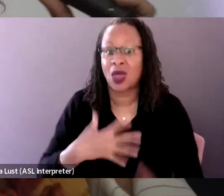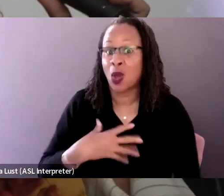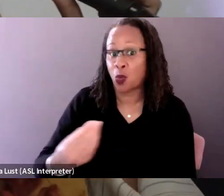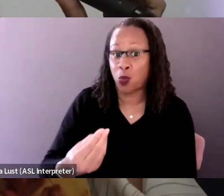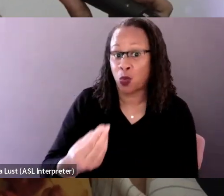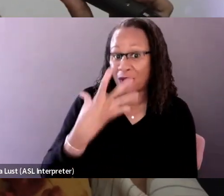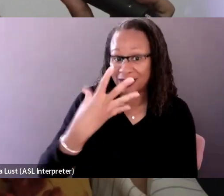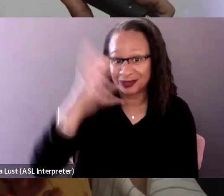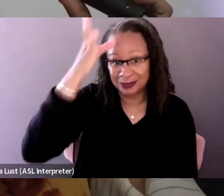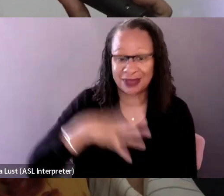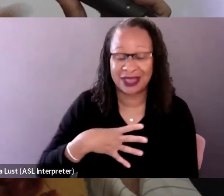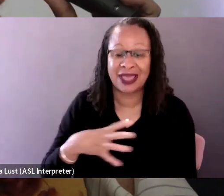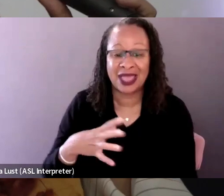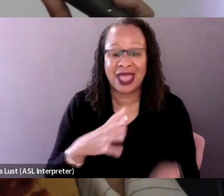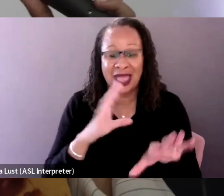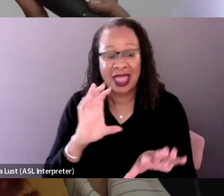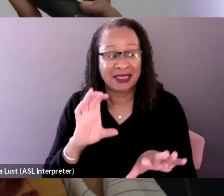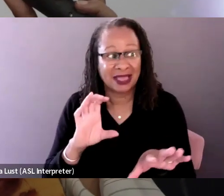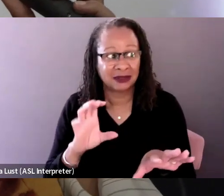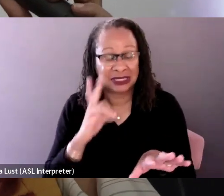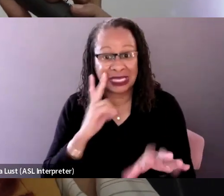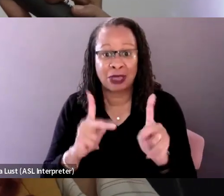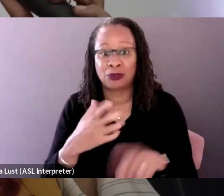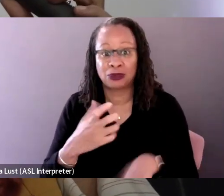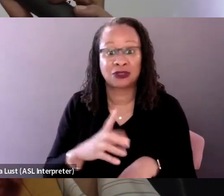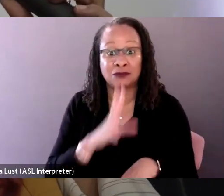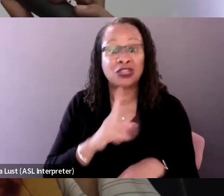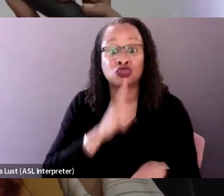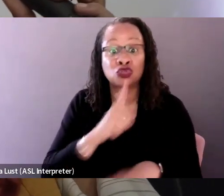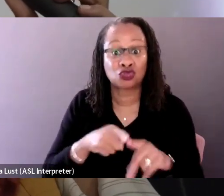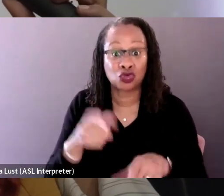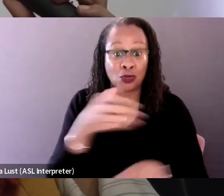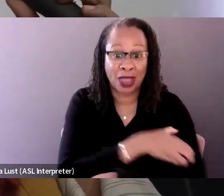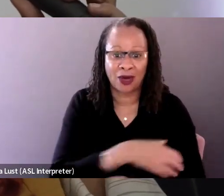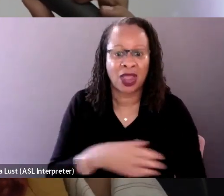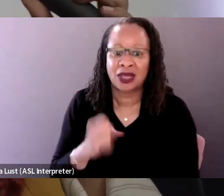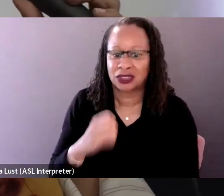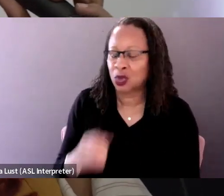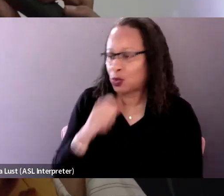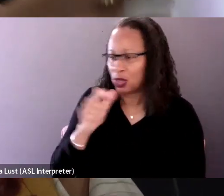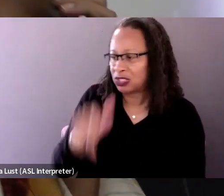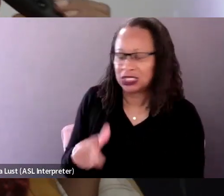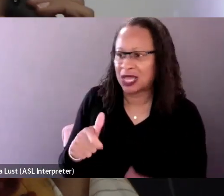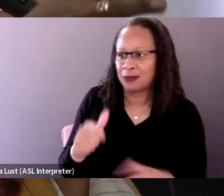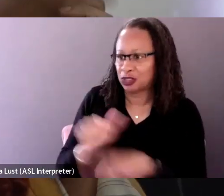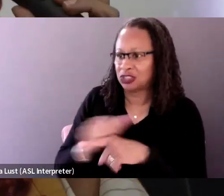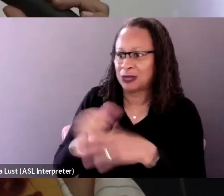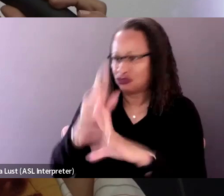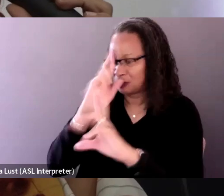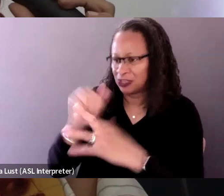like seeing people speak truth to power and being like, oh, we don't actually have to participate in respectability or professionalism. And like that changed how I